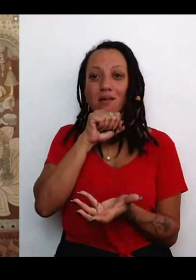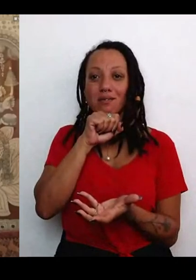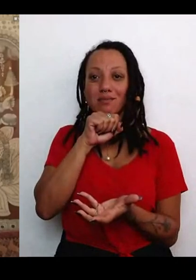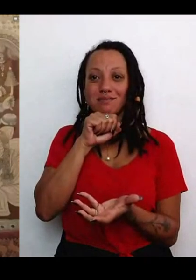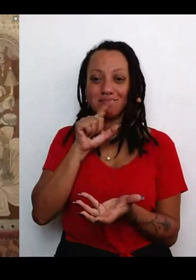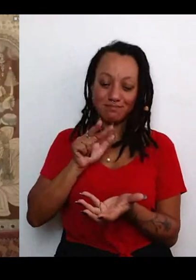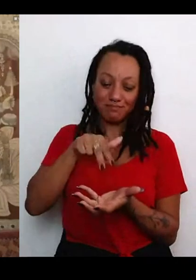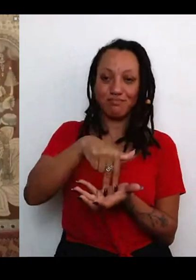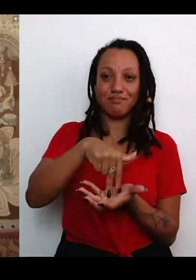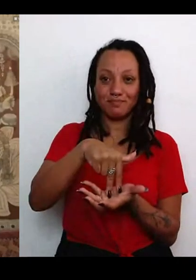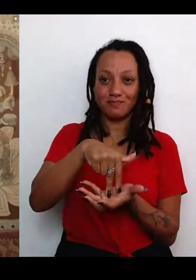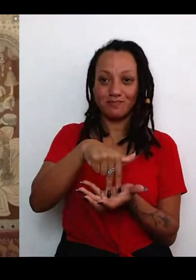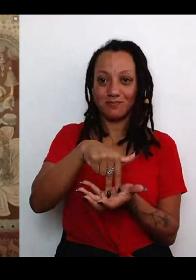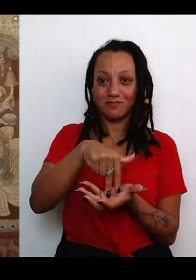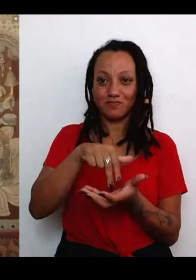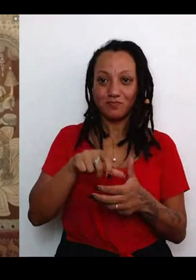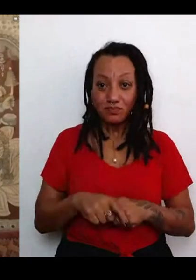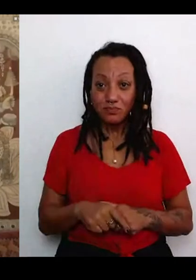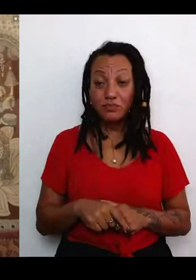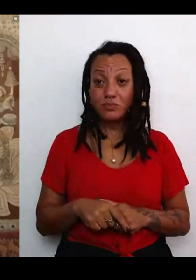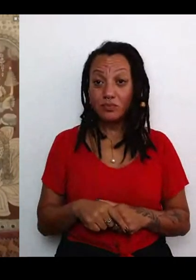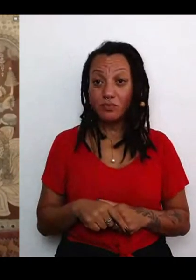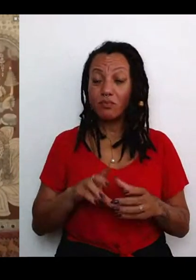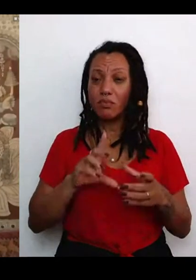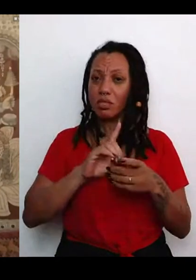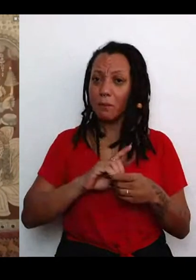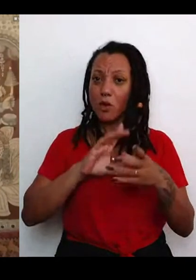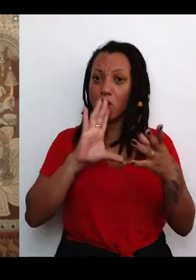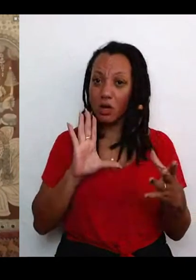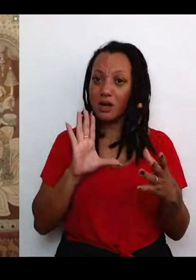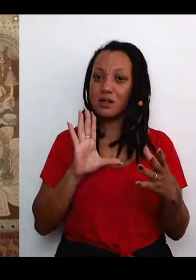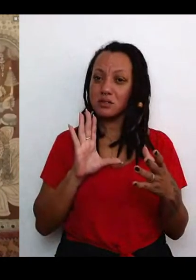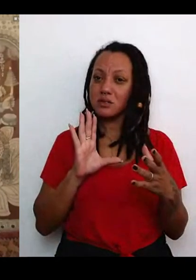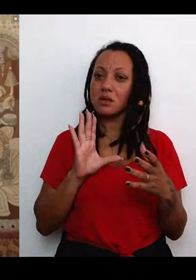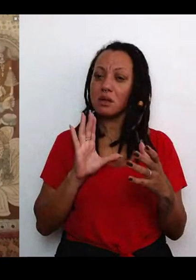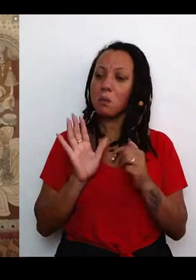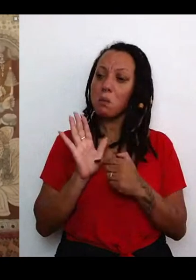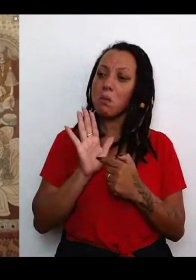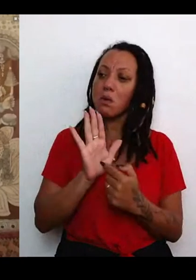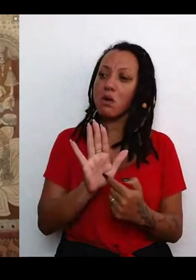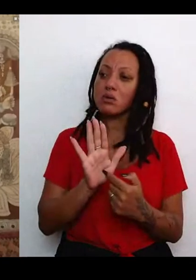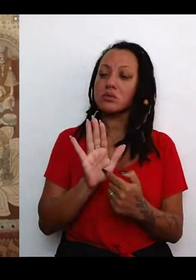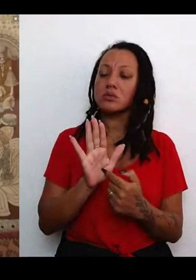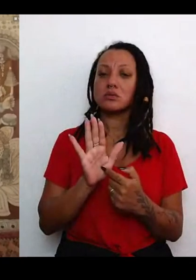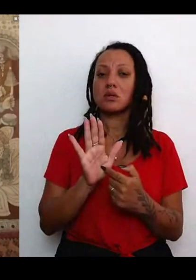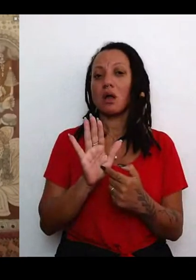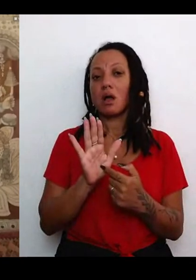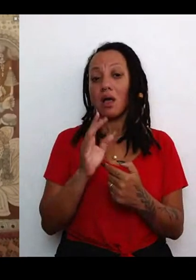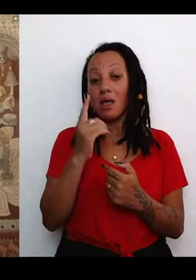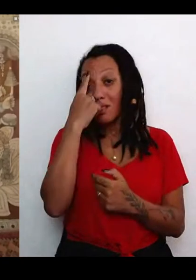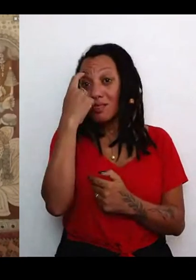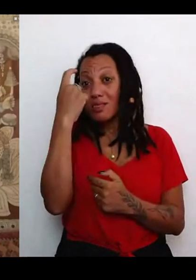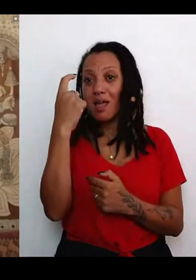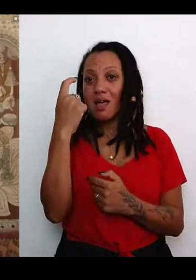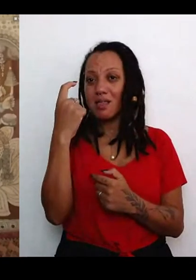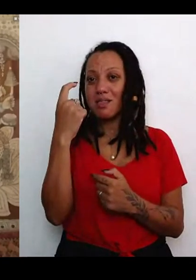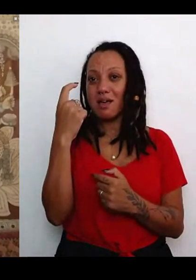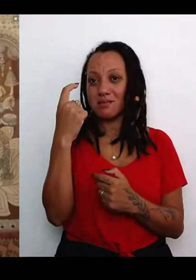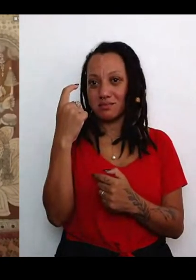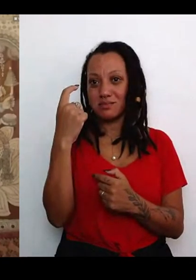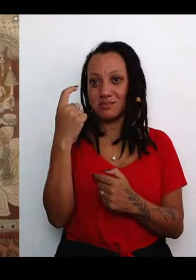principles that deepens the ideas of Human Rights as an